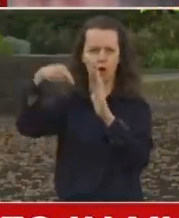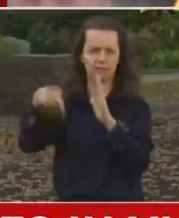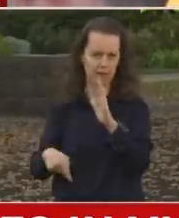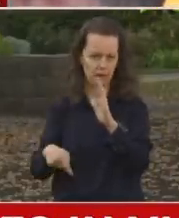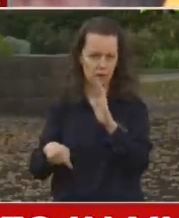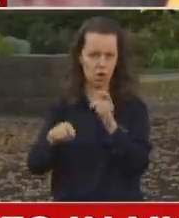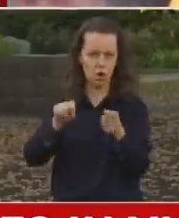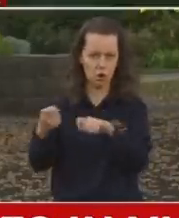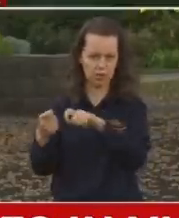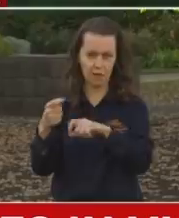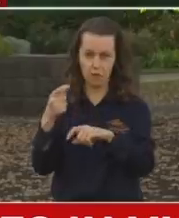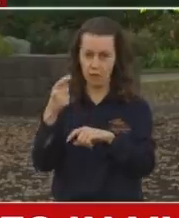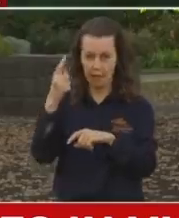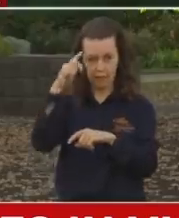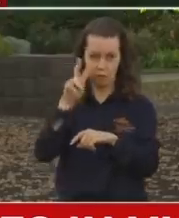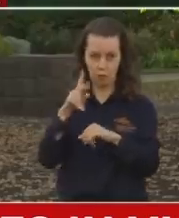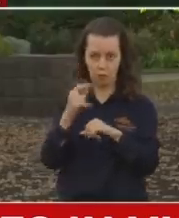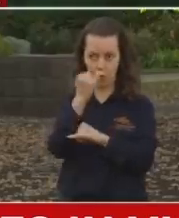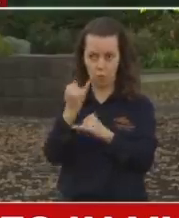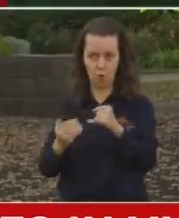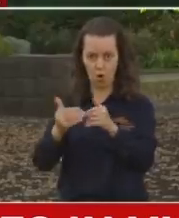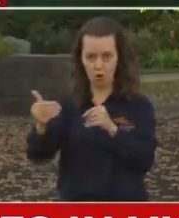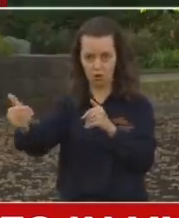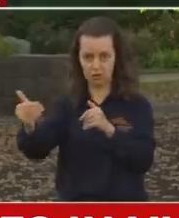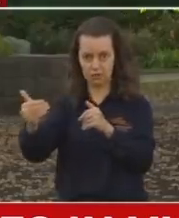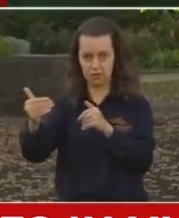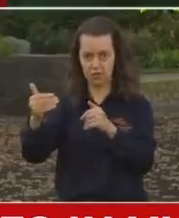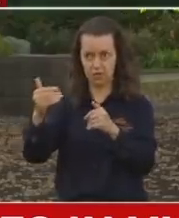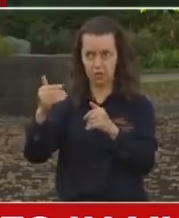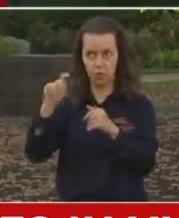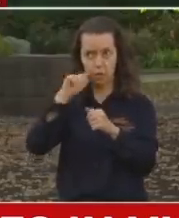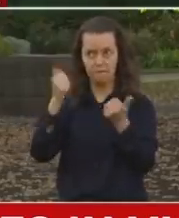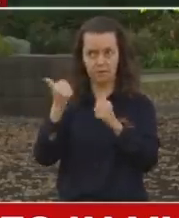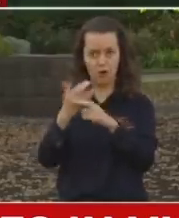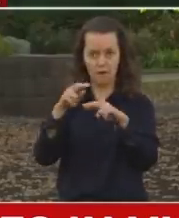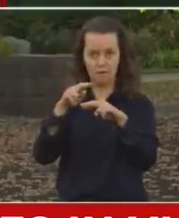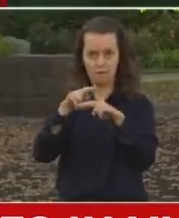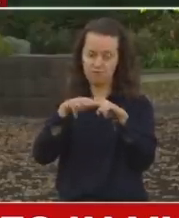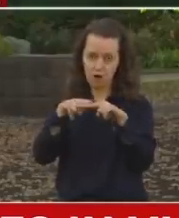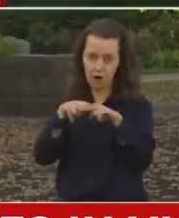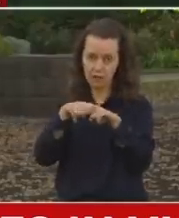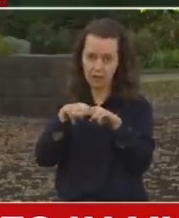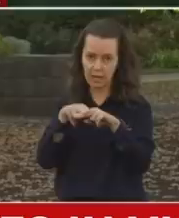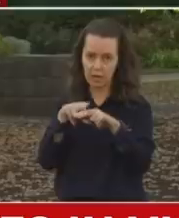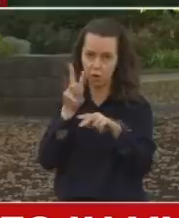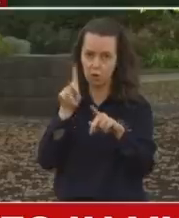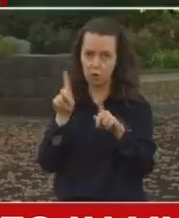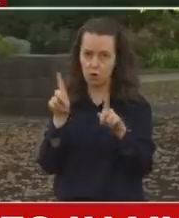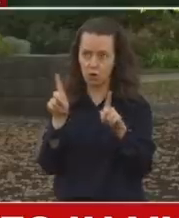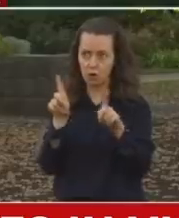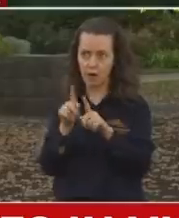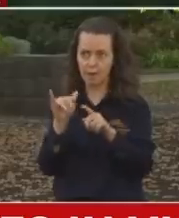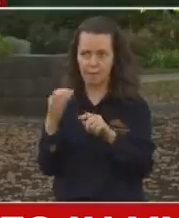extra restrictions. What has lockdown achieved so far on day four? Well, I just want to be honest with